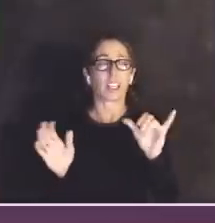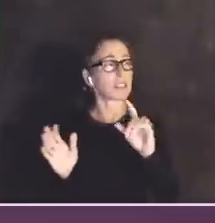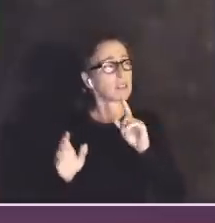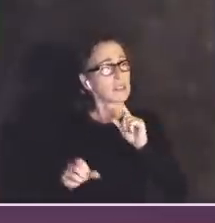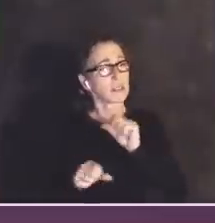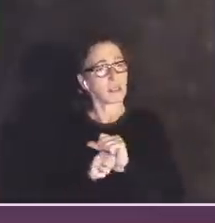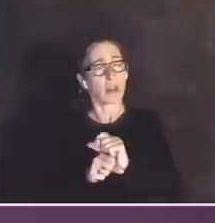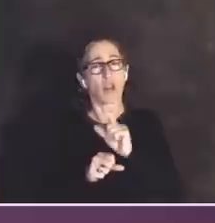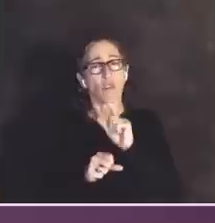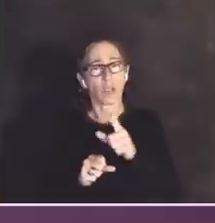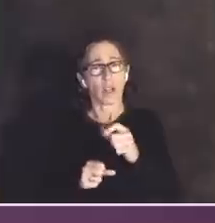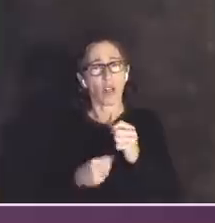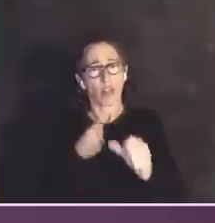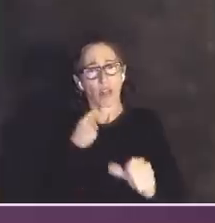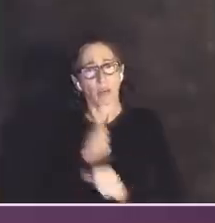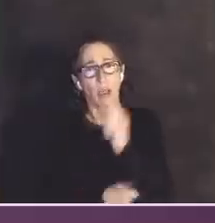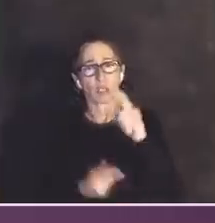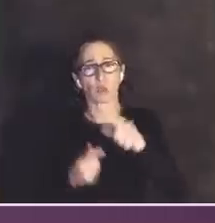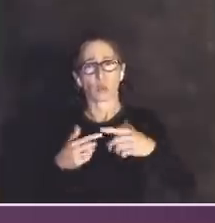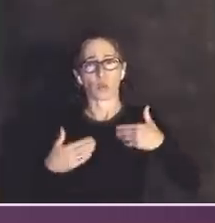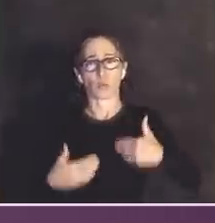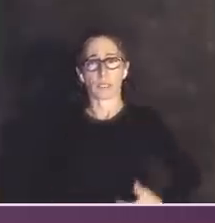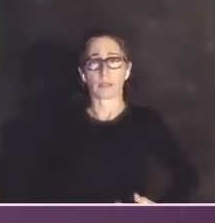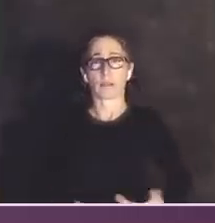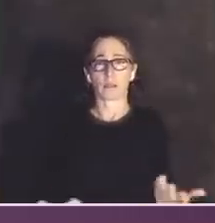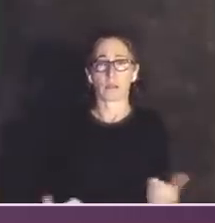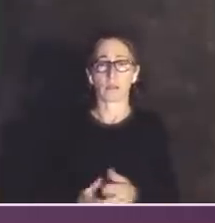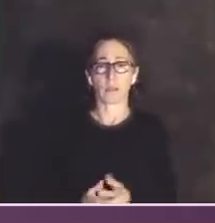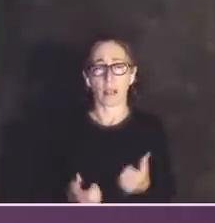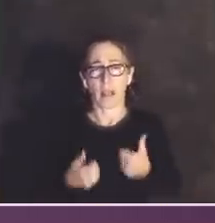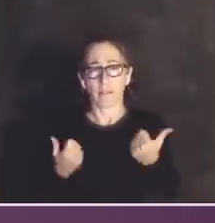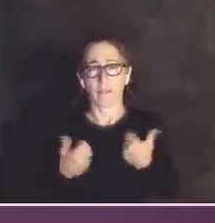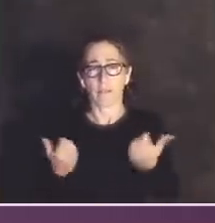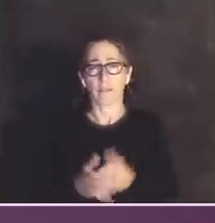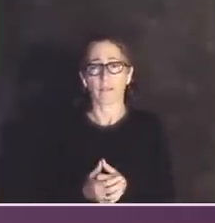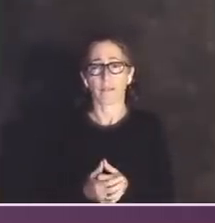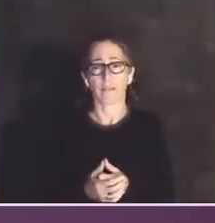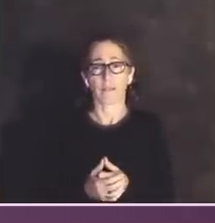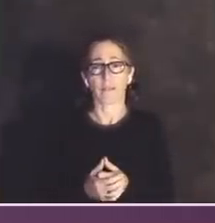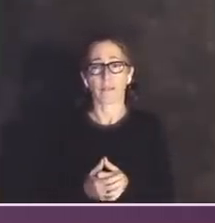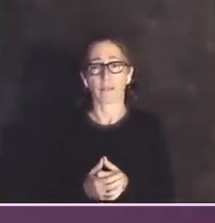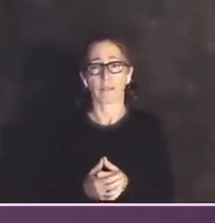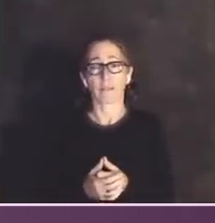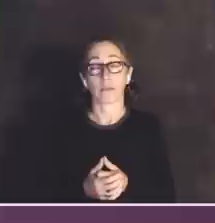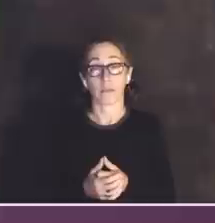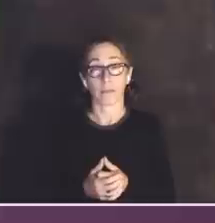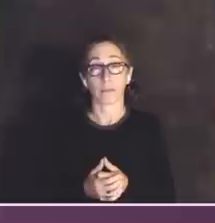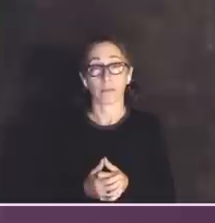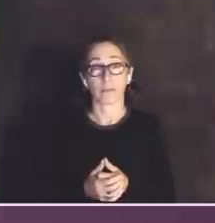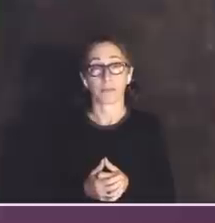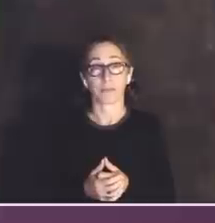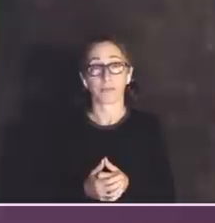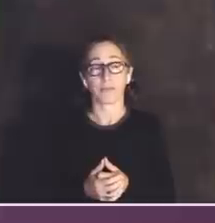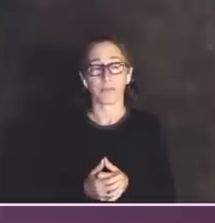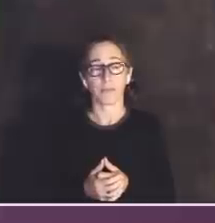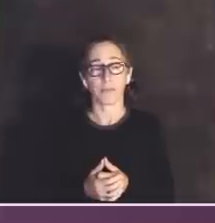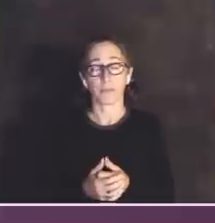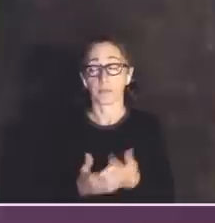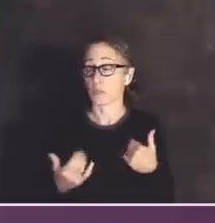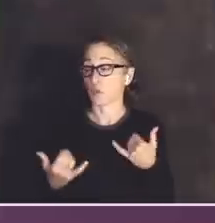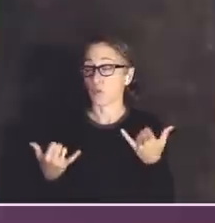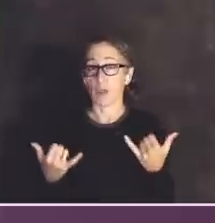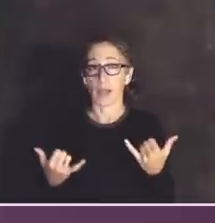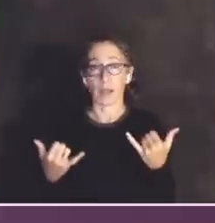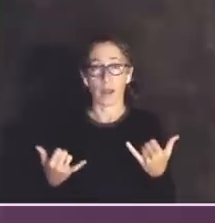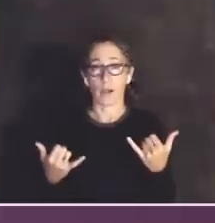we are as a species. We are in the midst of so much that